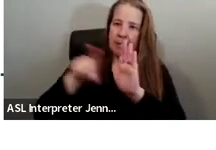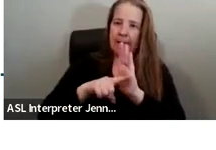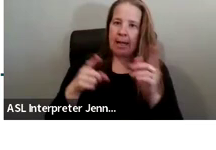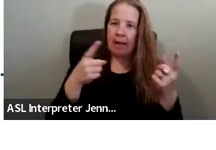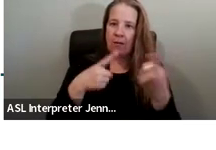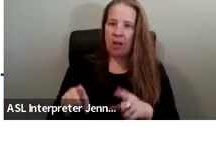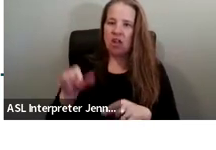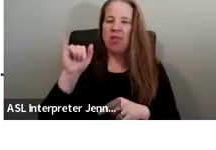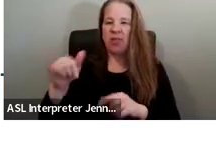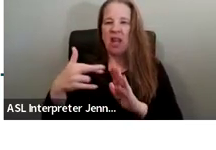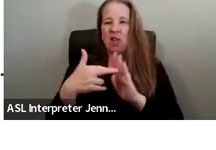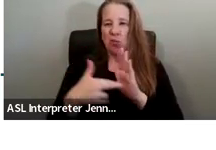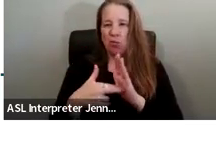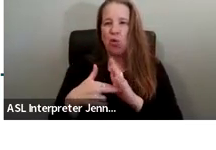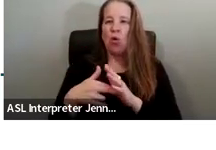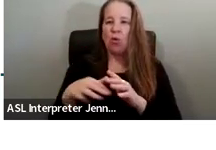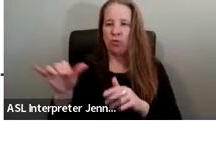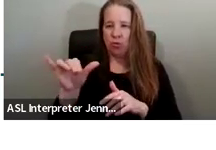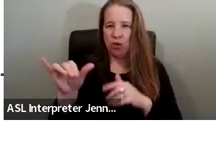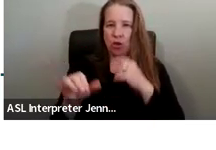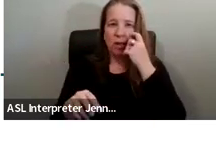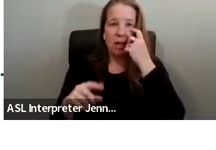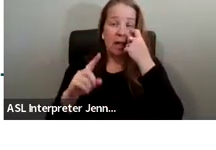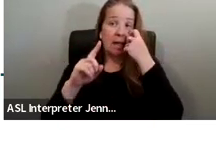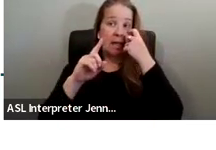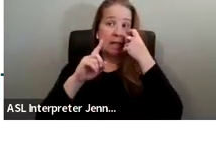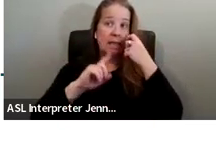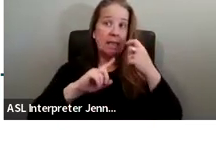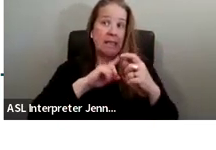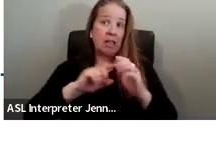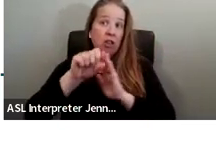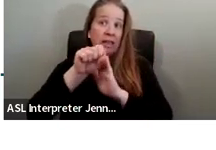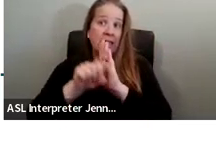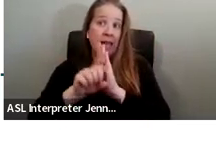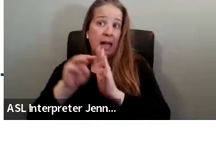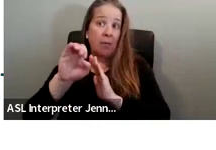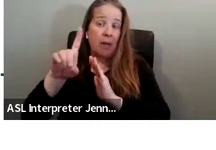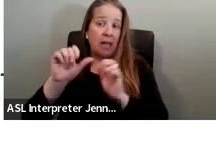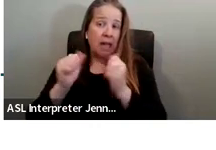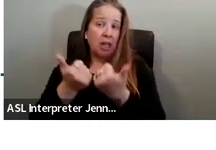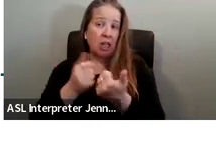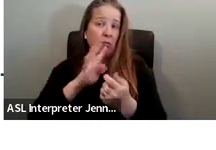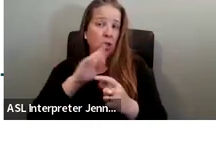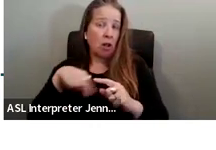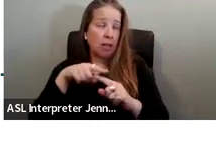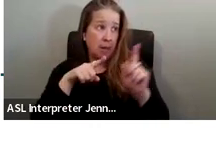of the road for sure. That single state Medicaid agency that we talked about on a previous